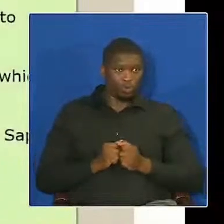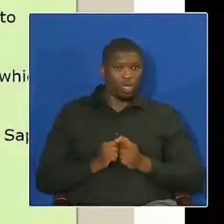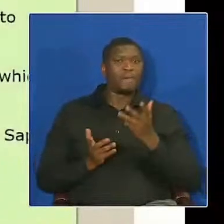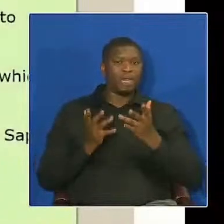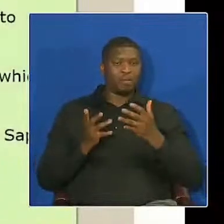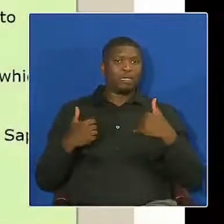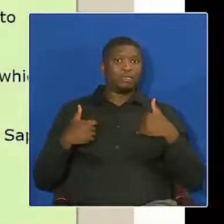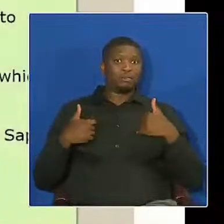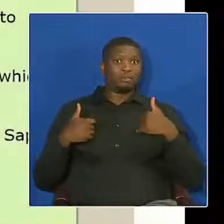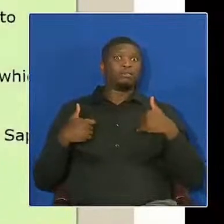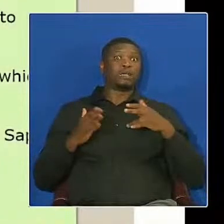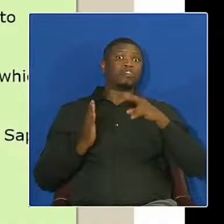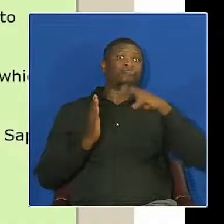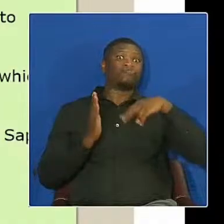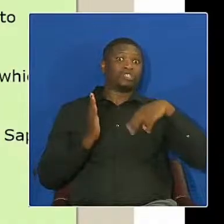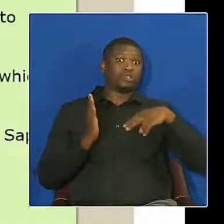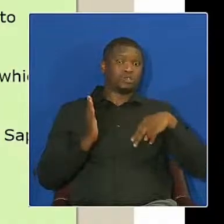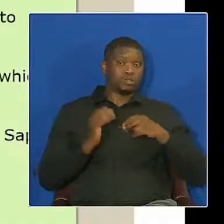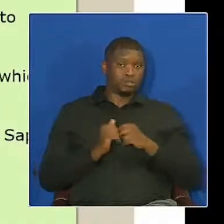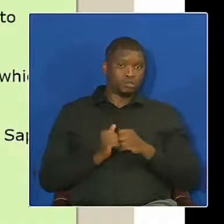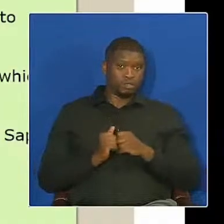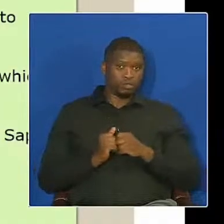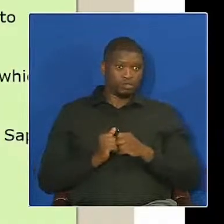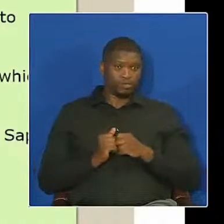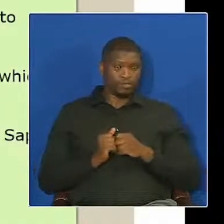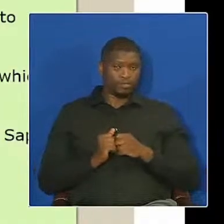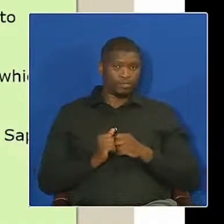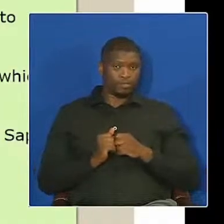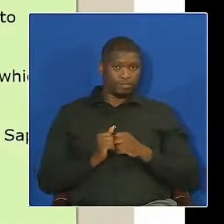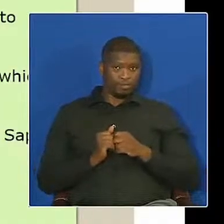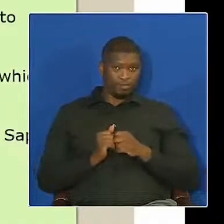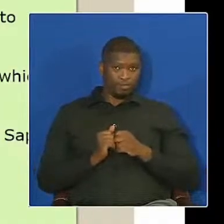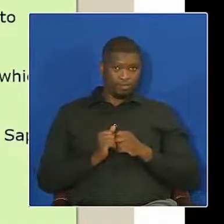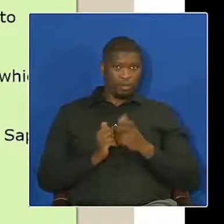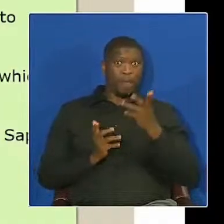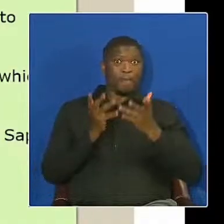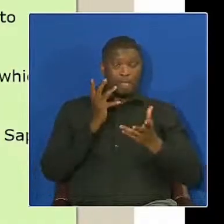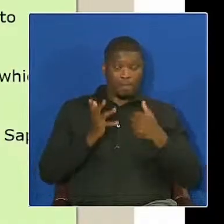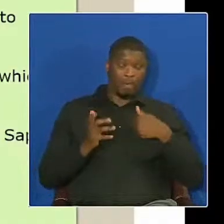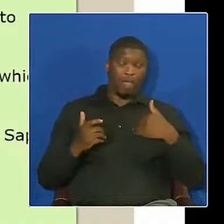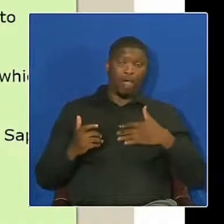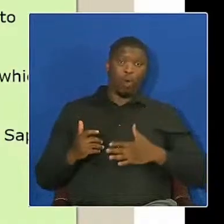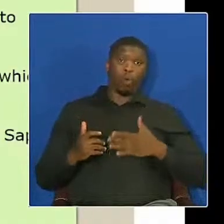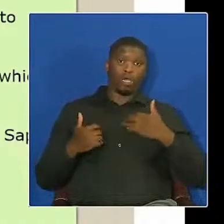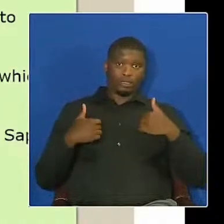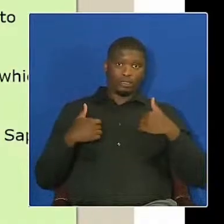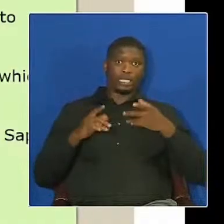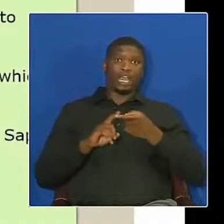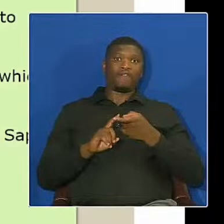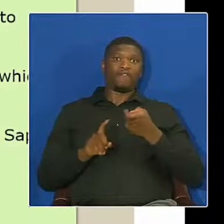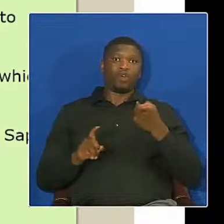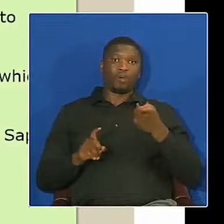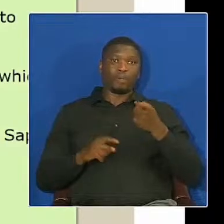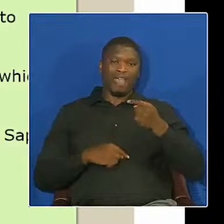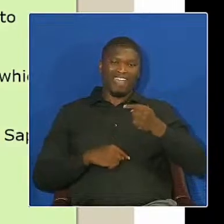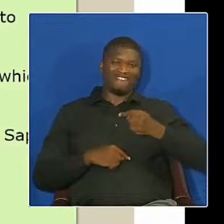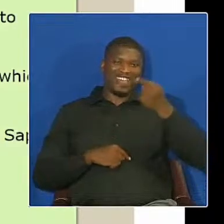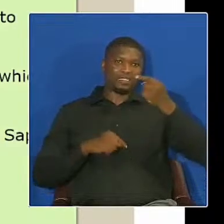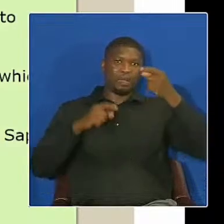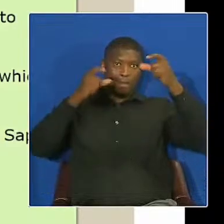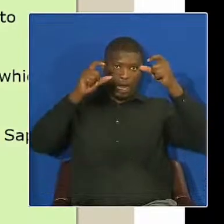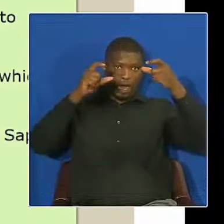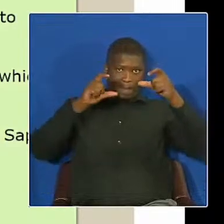maybe let me start the reading. one a police from- brigadier in the finance department, is that it? Yeah, maybe let me start reading from the